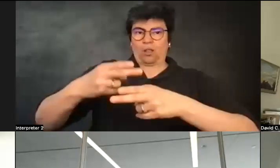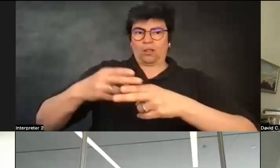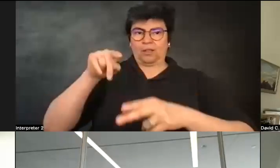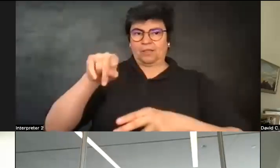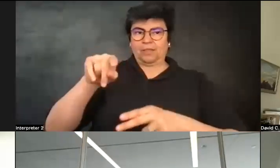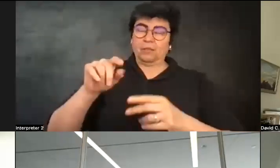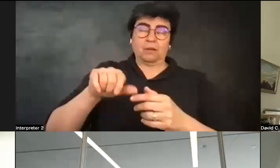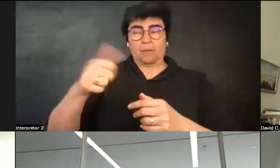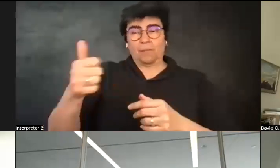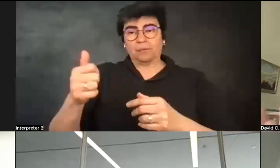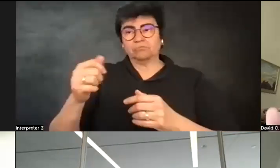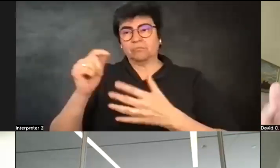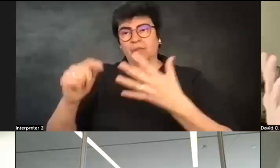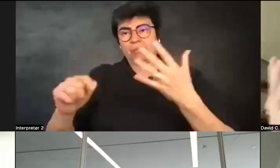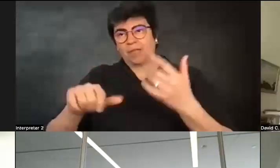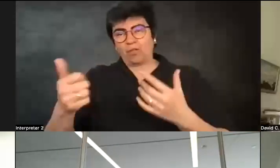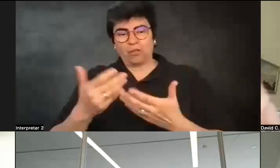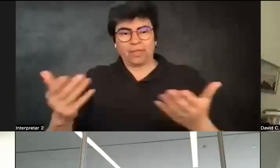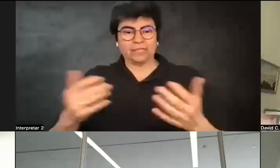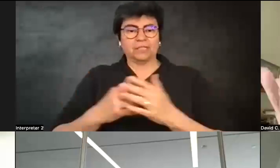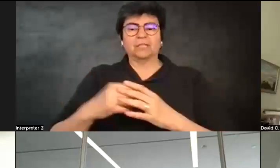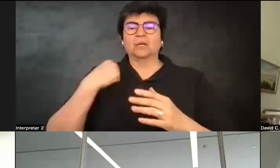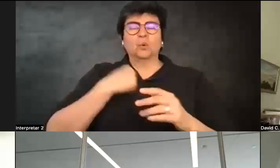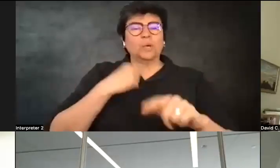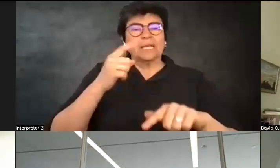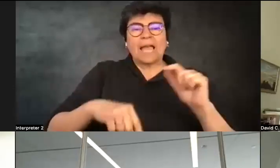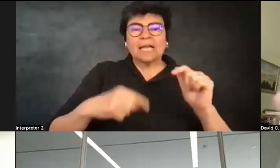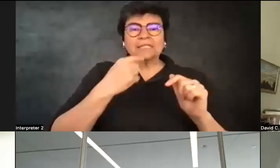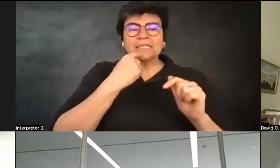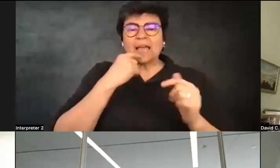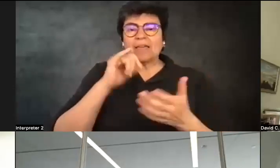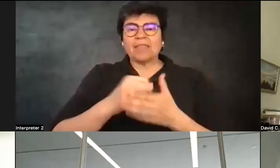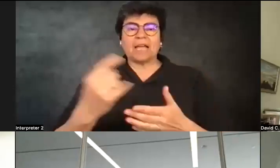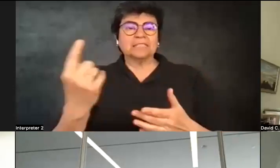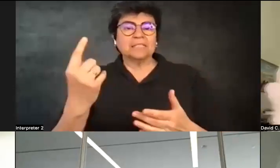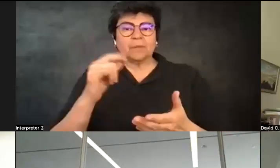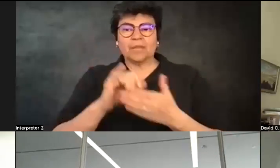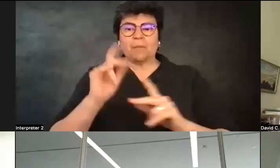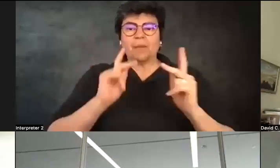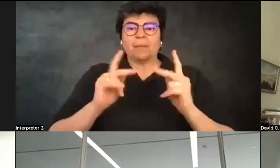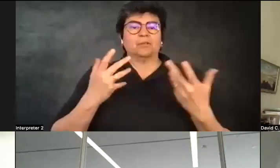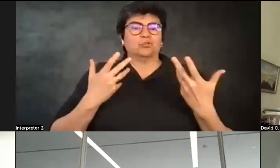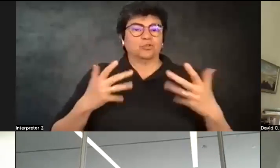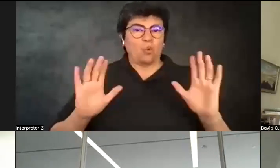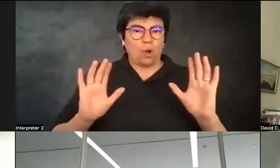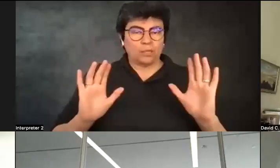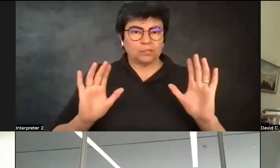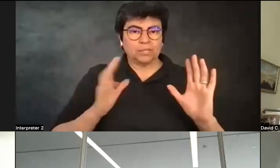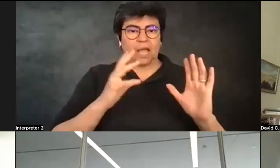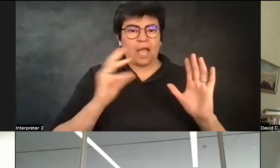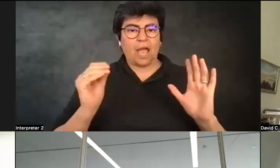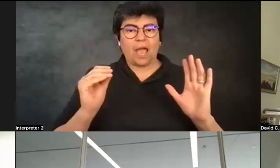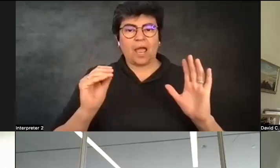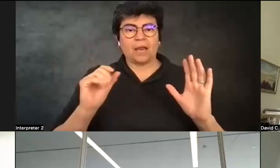things. So we can't say that this is something that people don't want. And